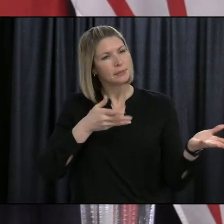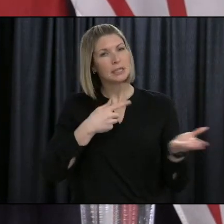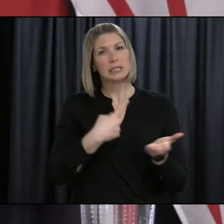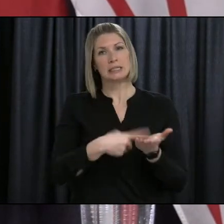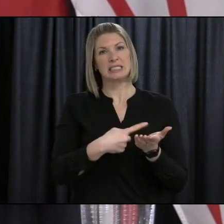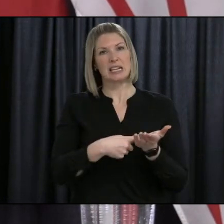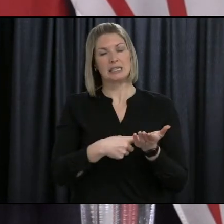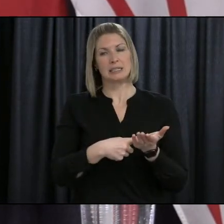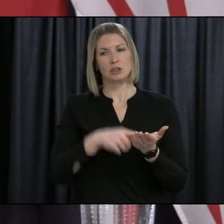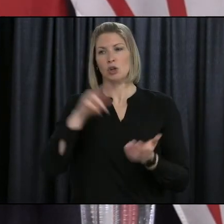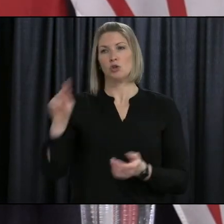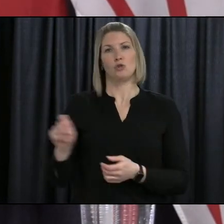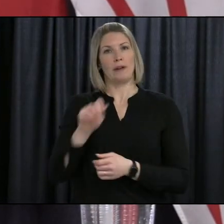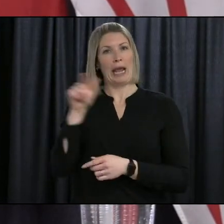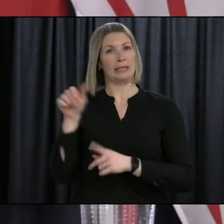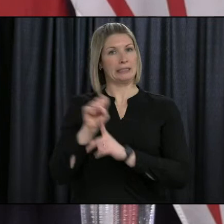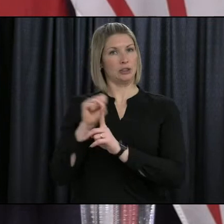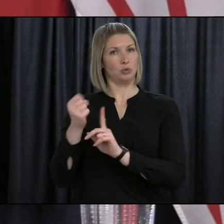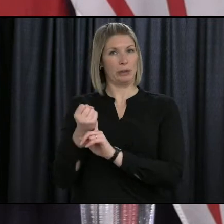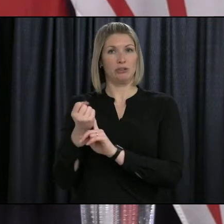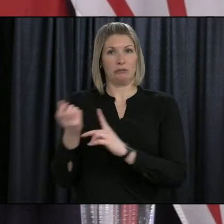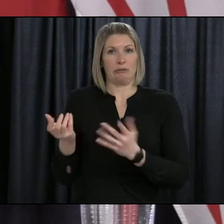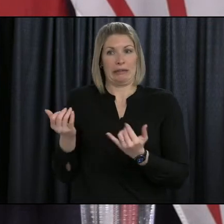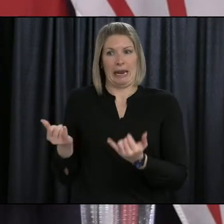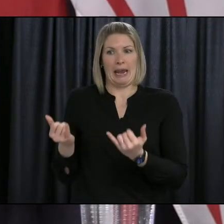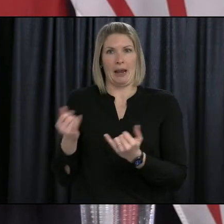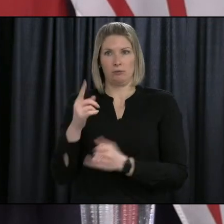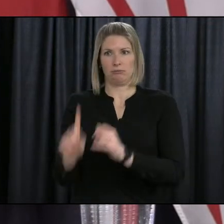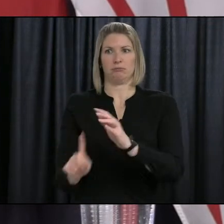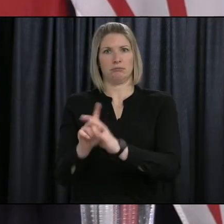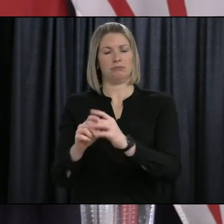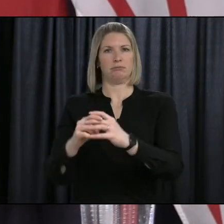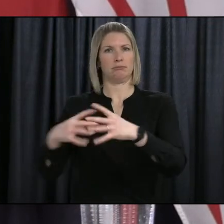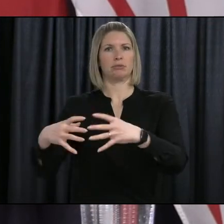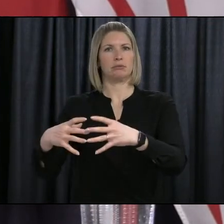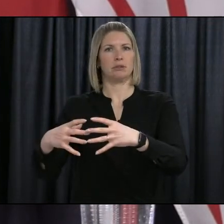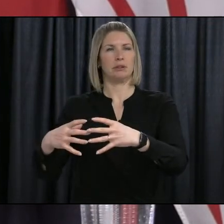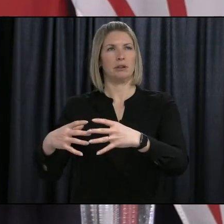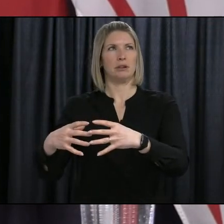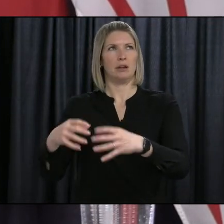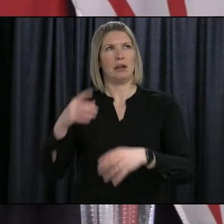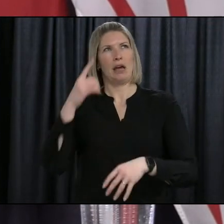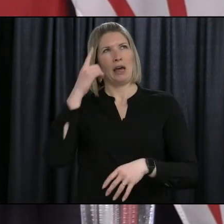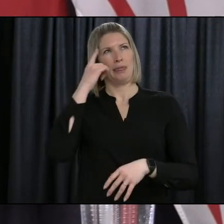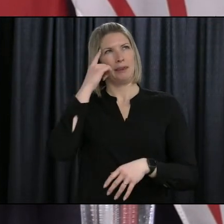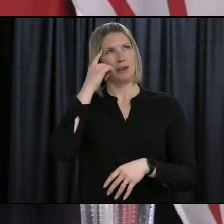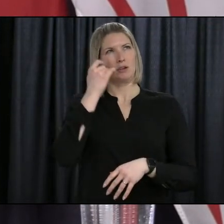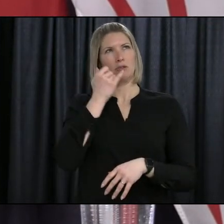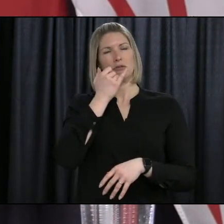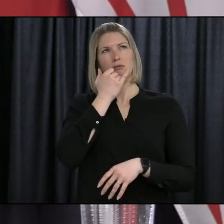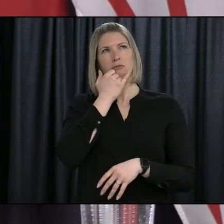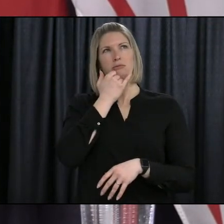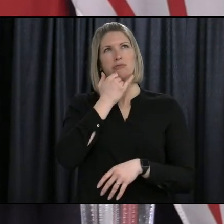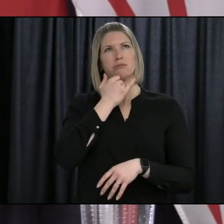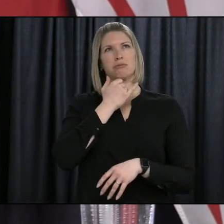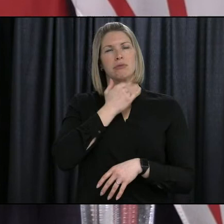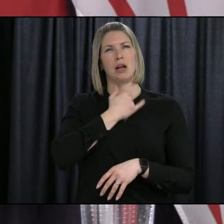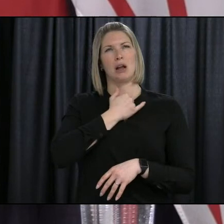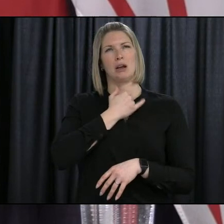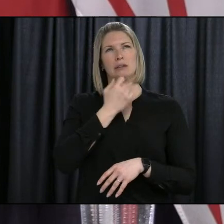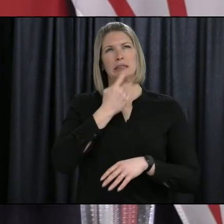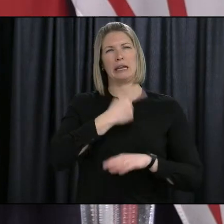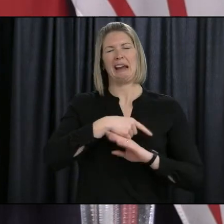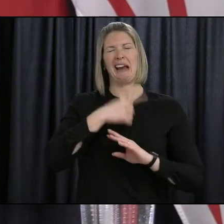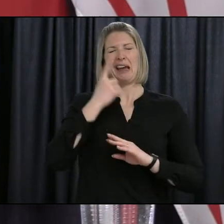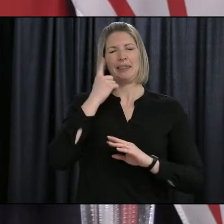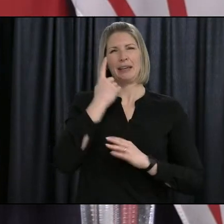in our province, and it was last. Forgive me, Roger, if I get the days off by one or two, but I believe it